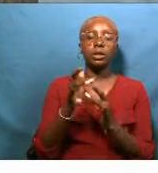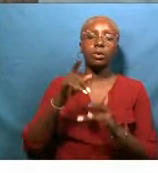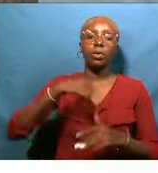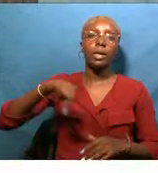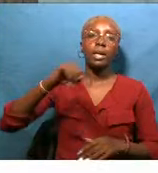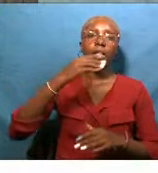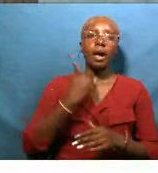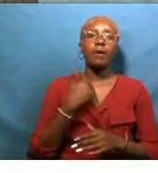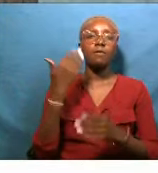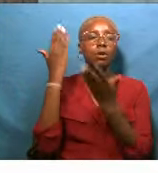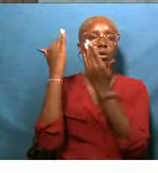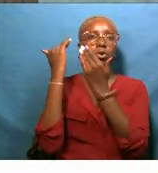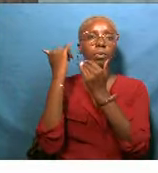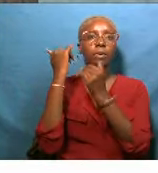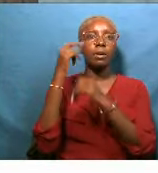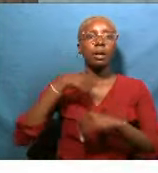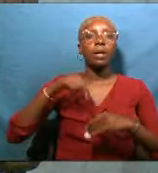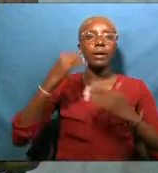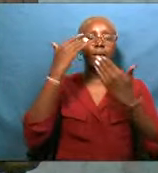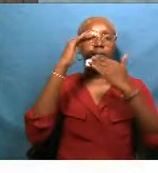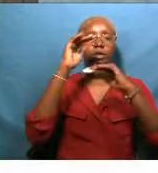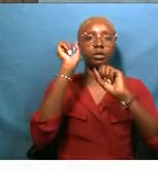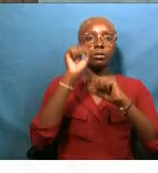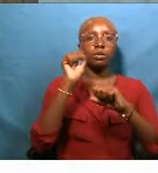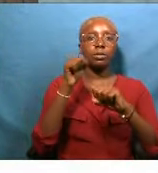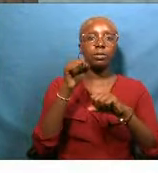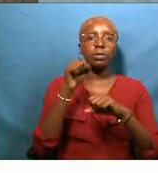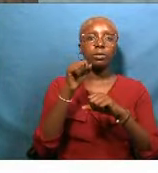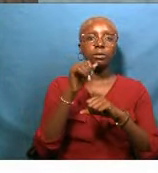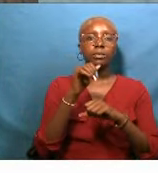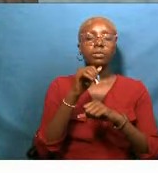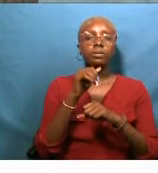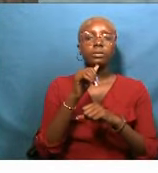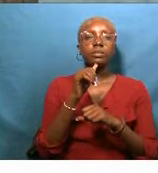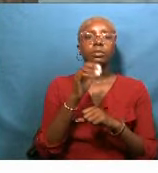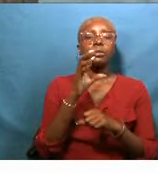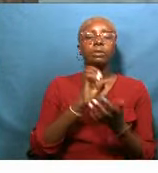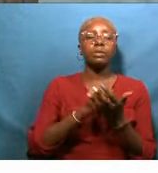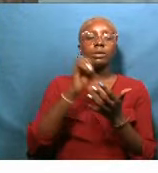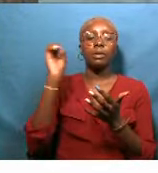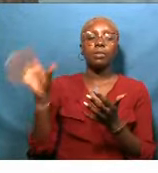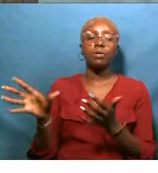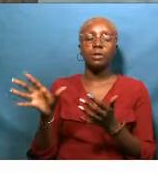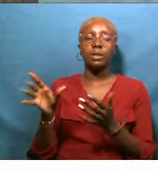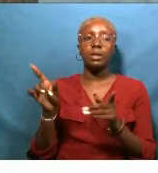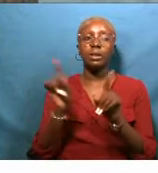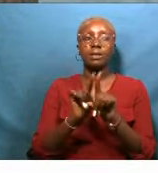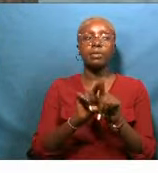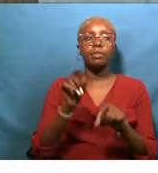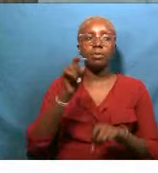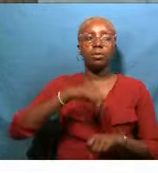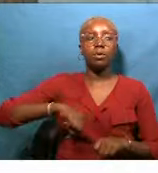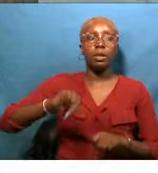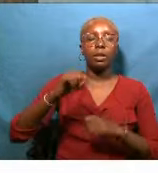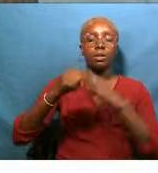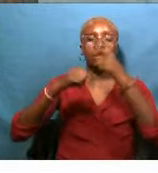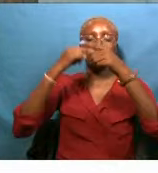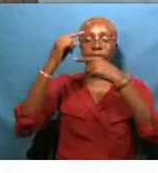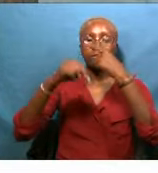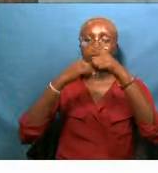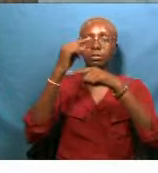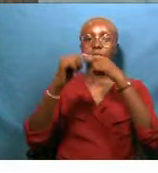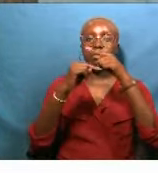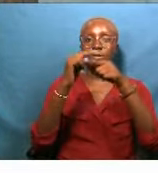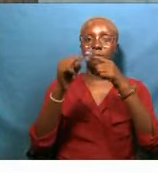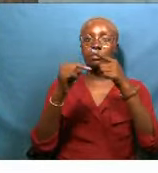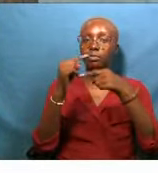hope that our limitation can also be lifted up, and we can soar like eagles